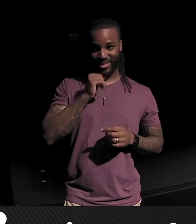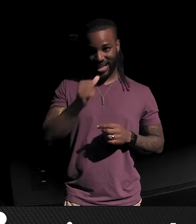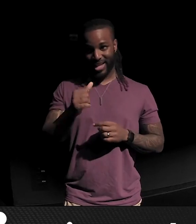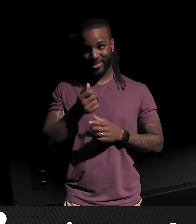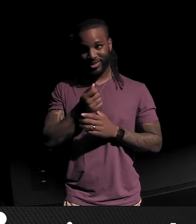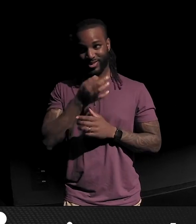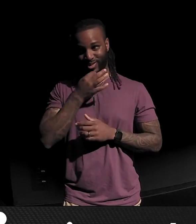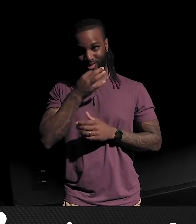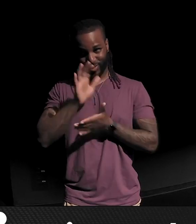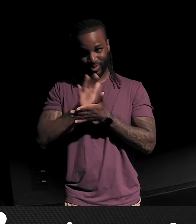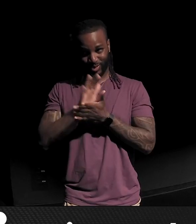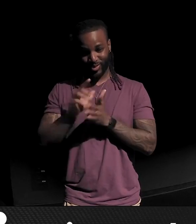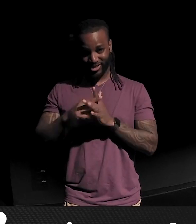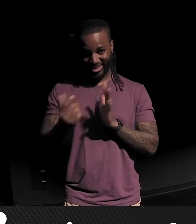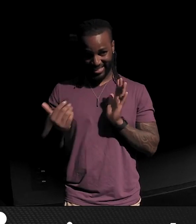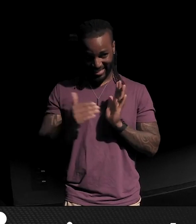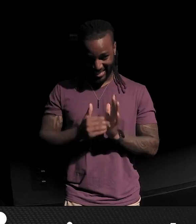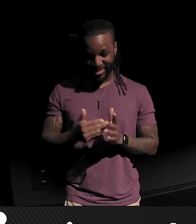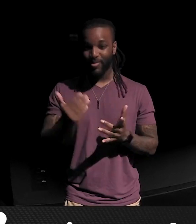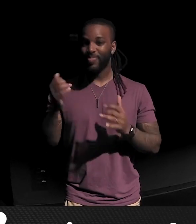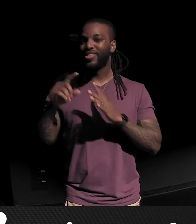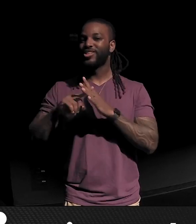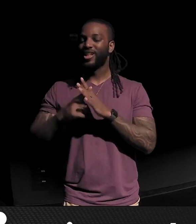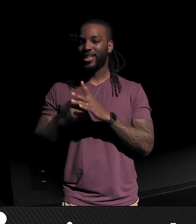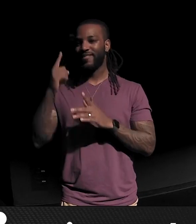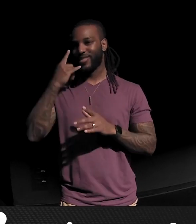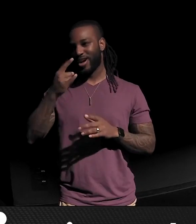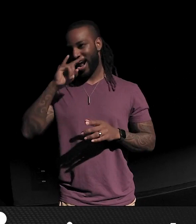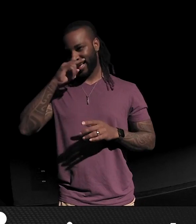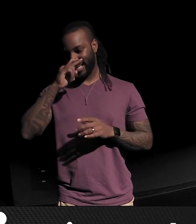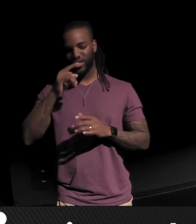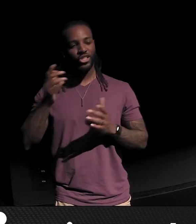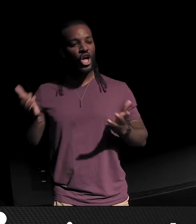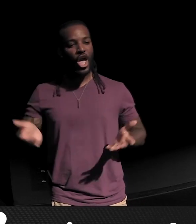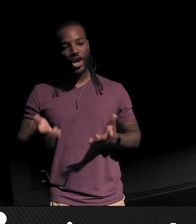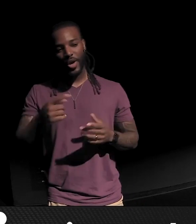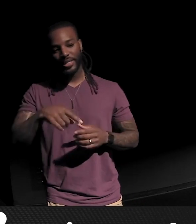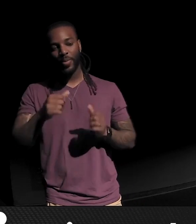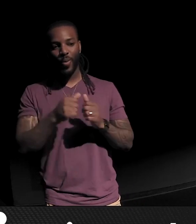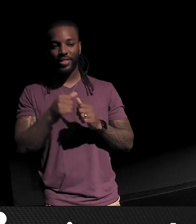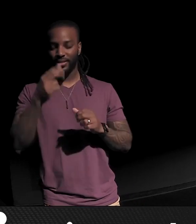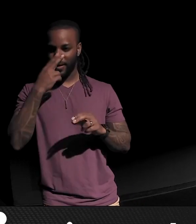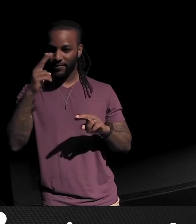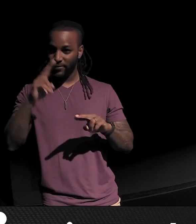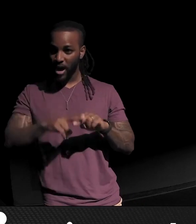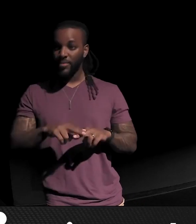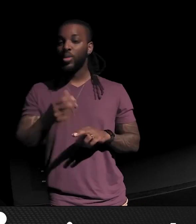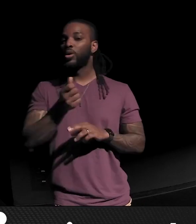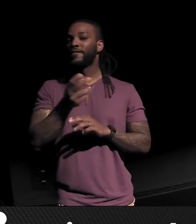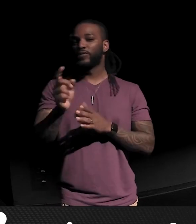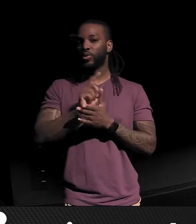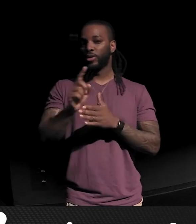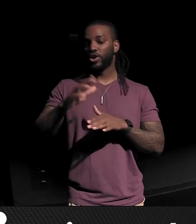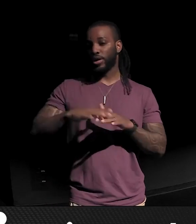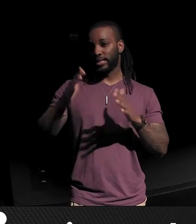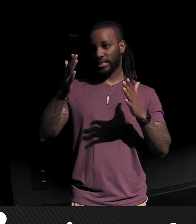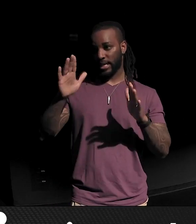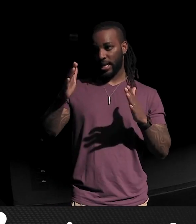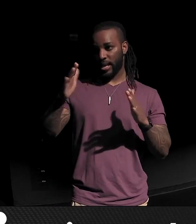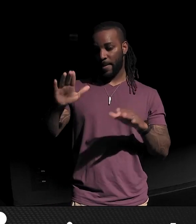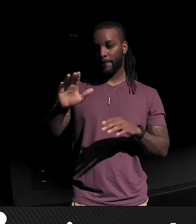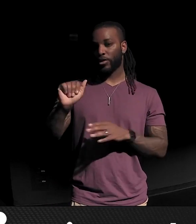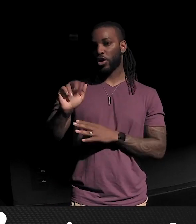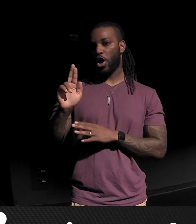So we want to launch things off for our kids, just encourage them with some fun. In a couple of weeks on Sunday,